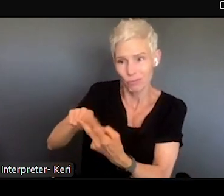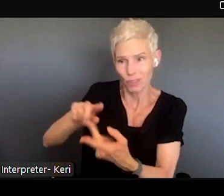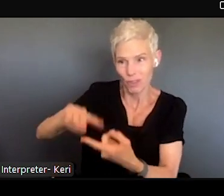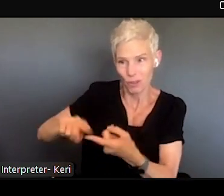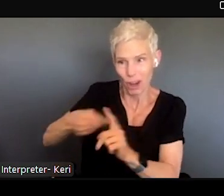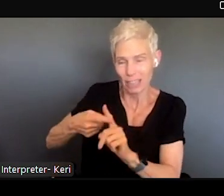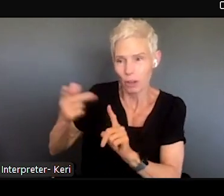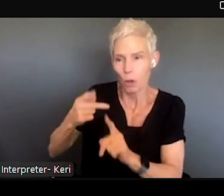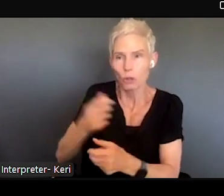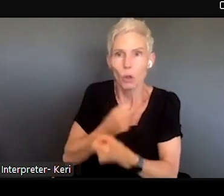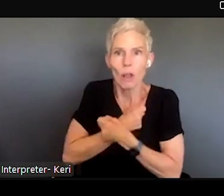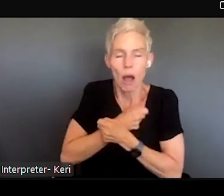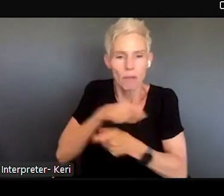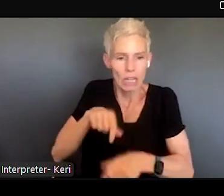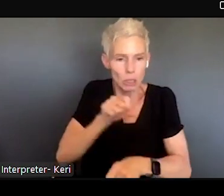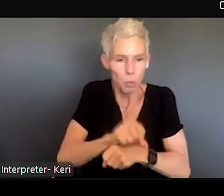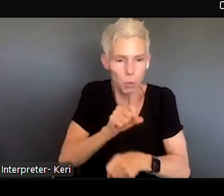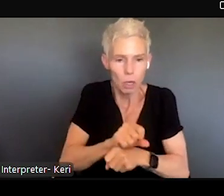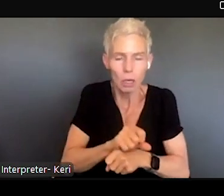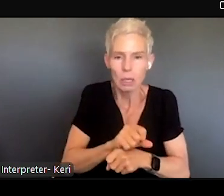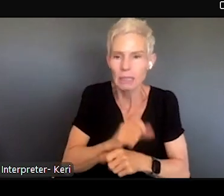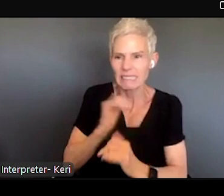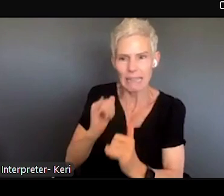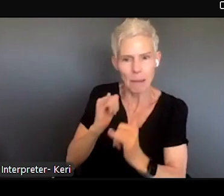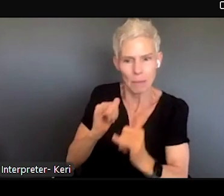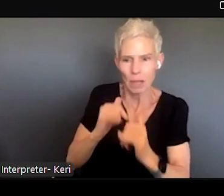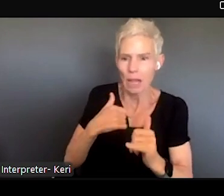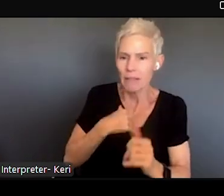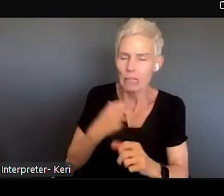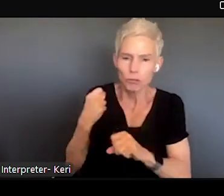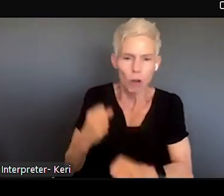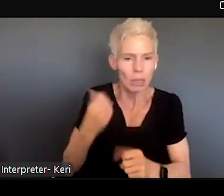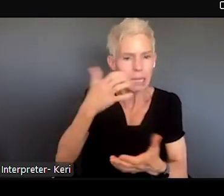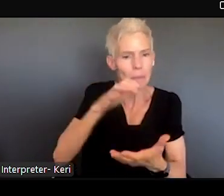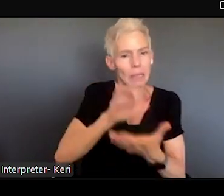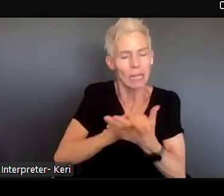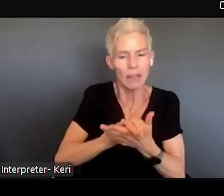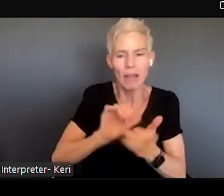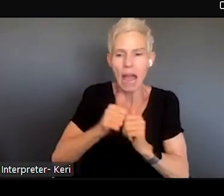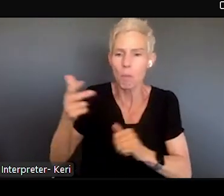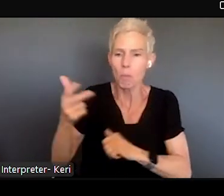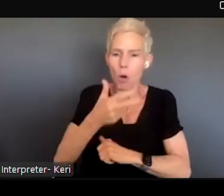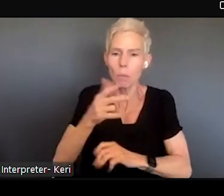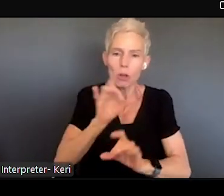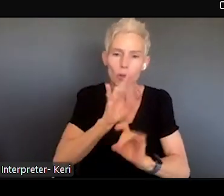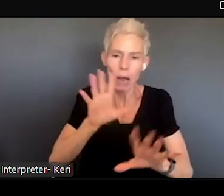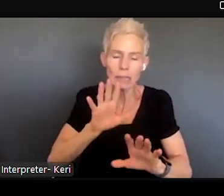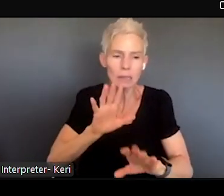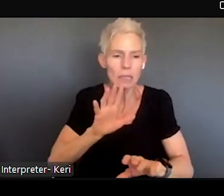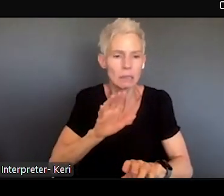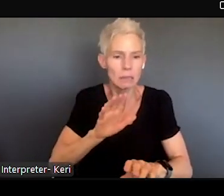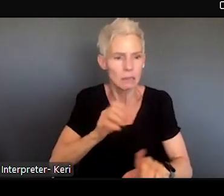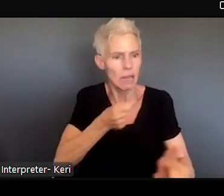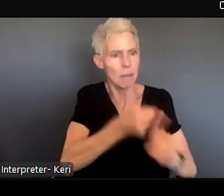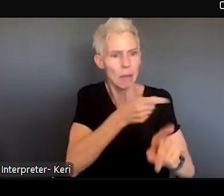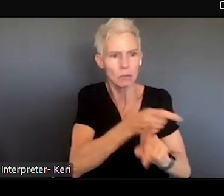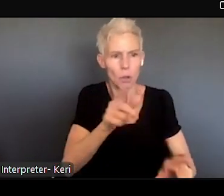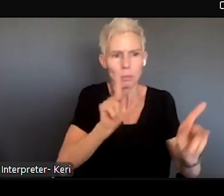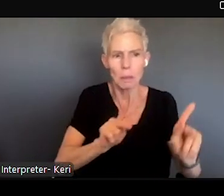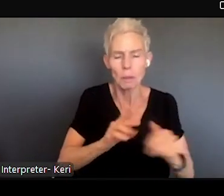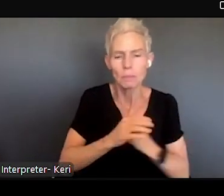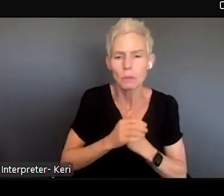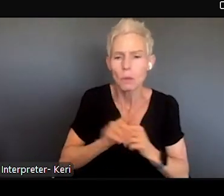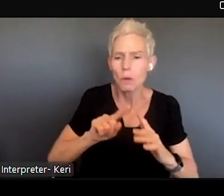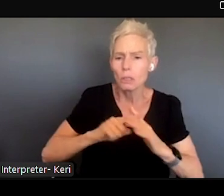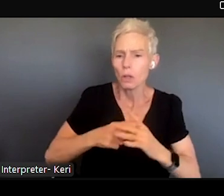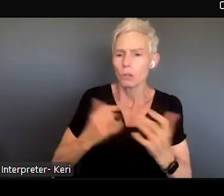really strongly believe the impact that mobile crisis makes. So excited to talk about it. I wanted to start today off by just